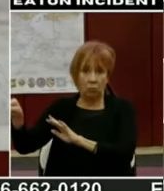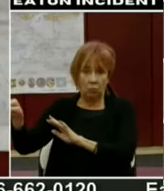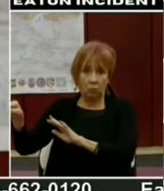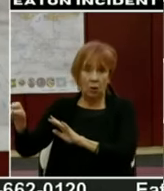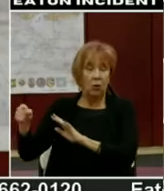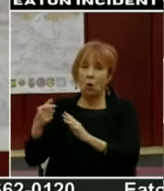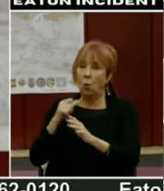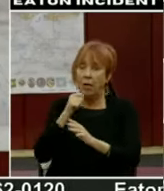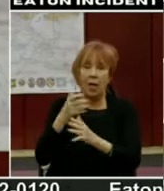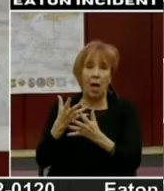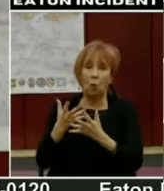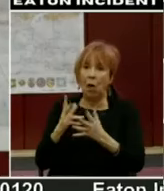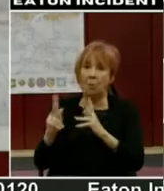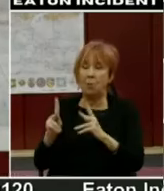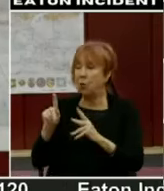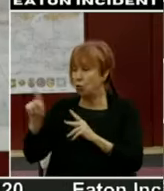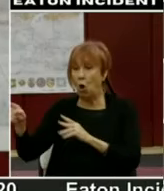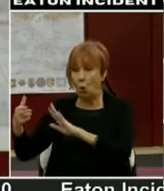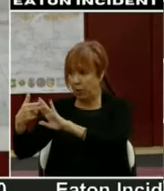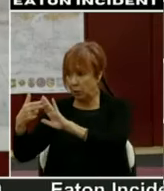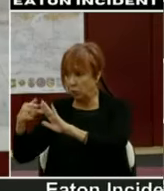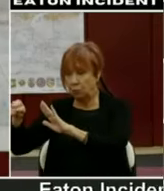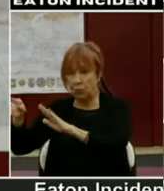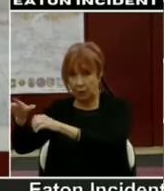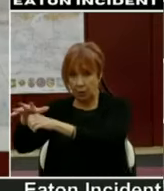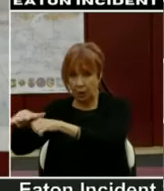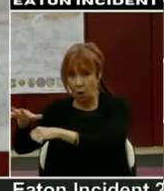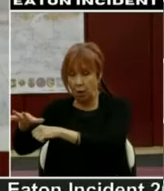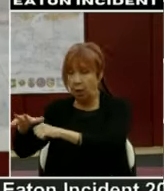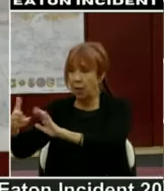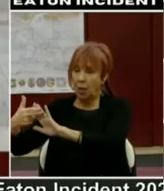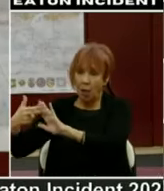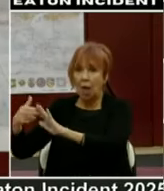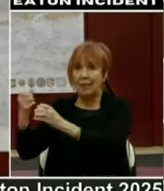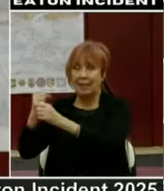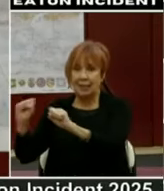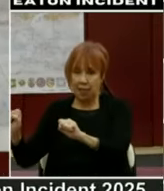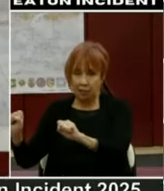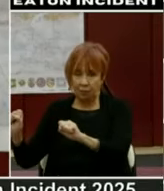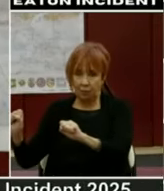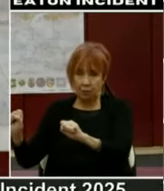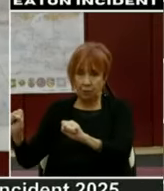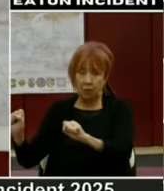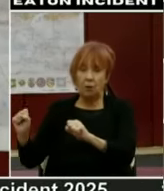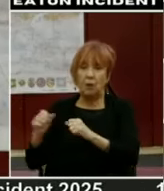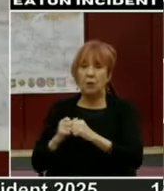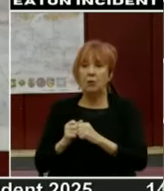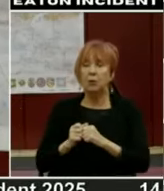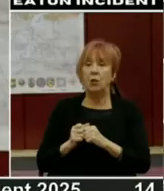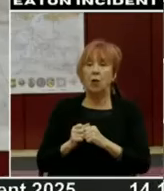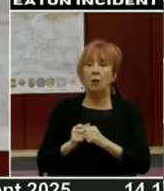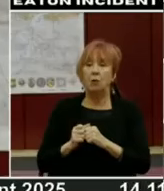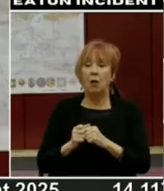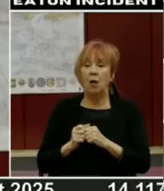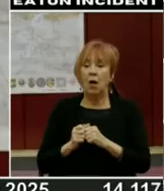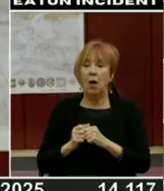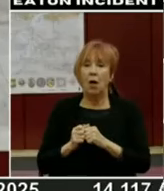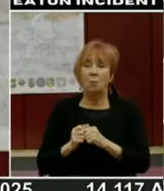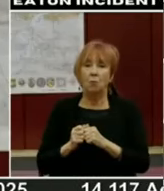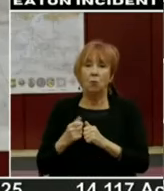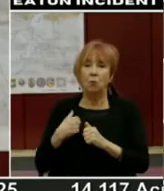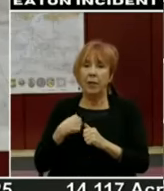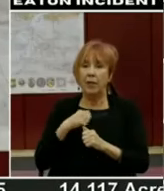So until the area is deemed safe, that's why we have the checkpoints up. We won't be escorting people